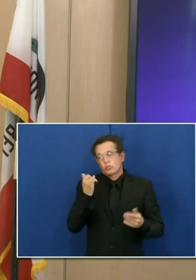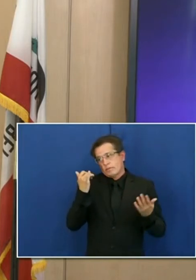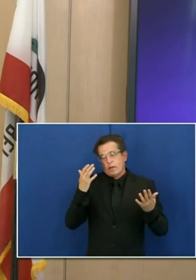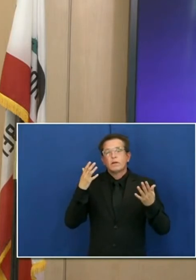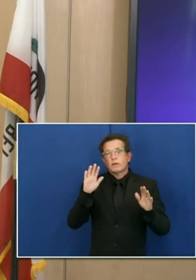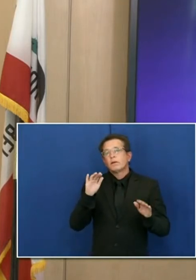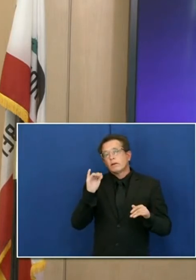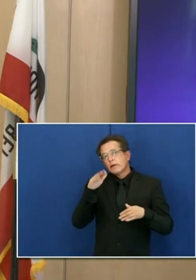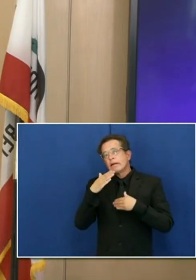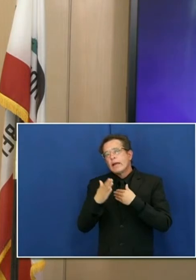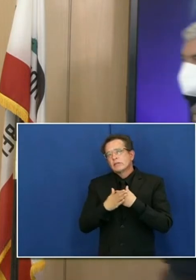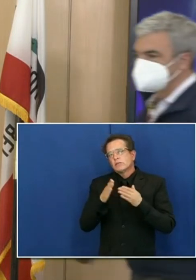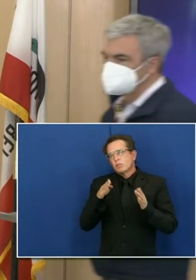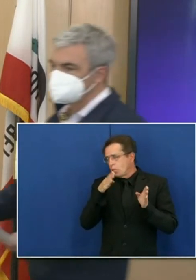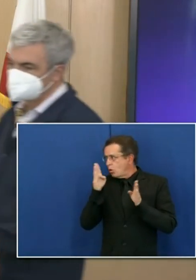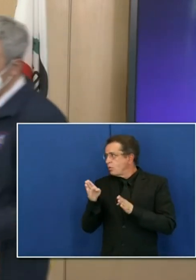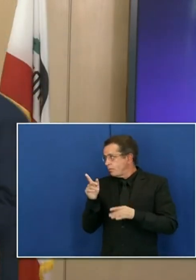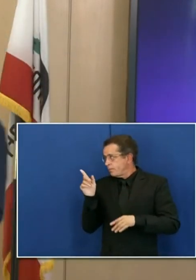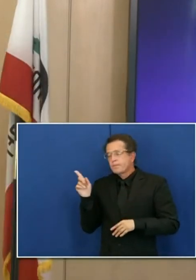next.